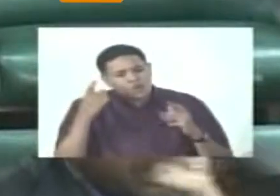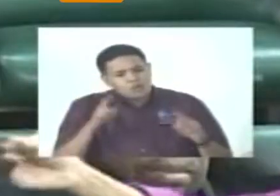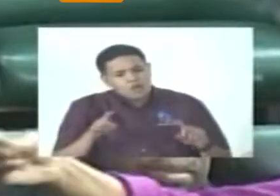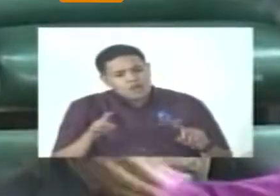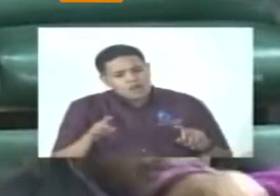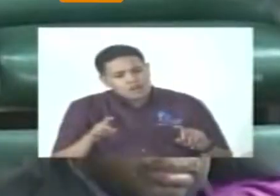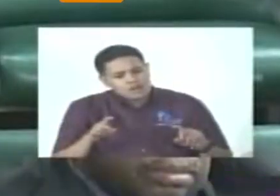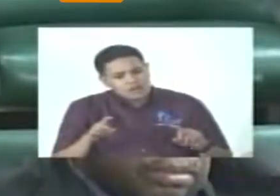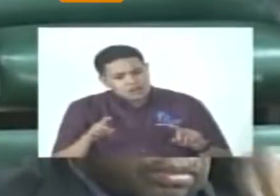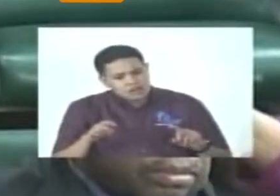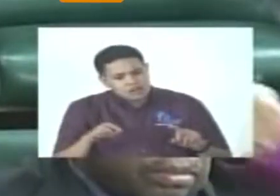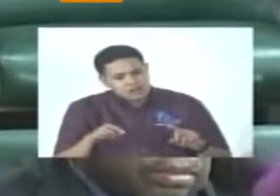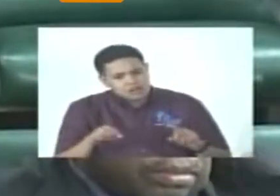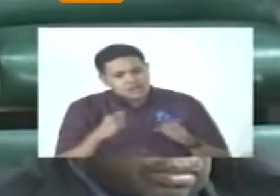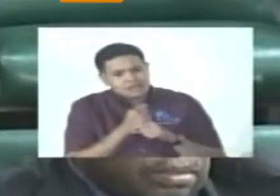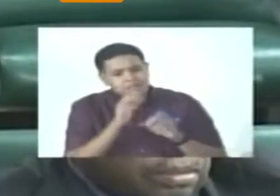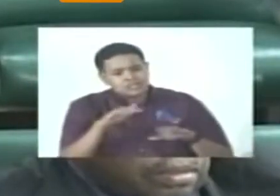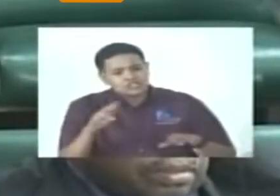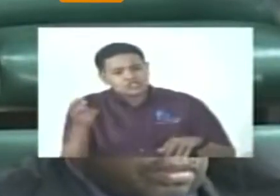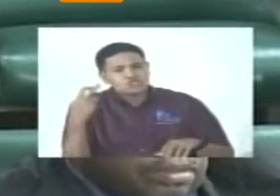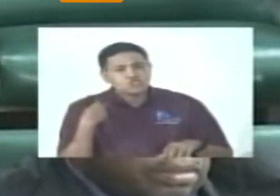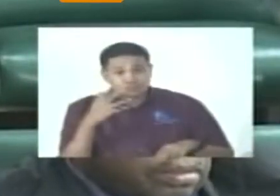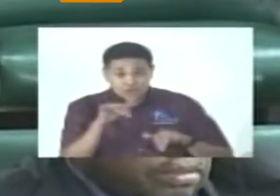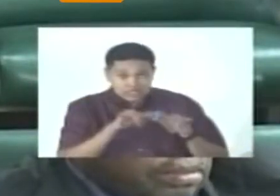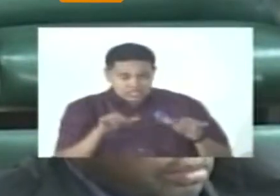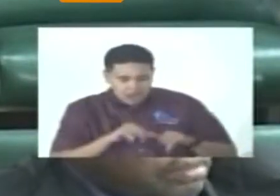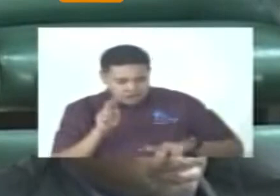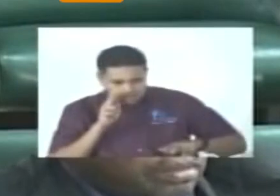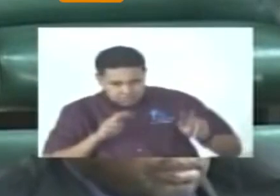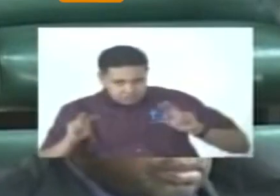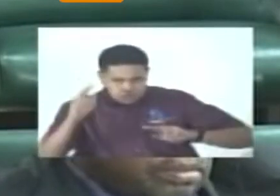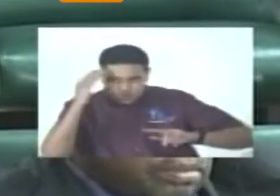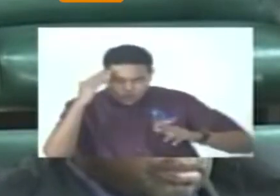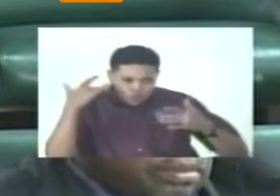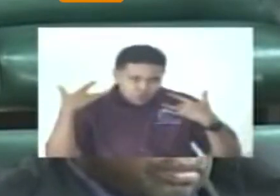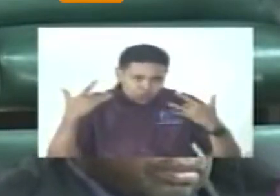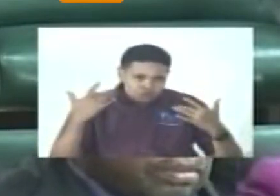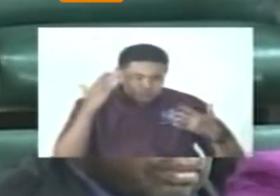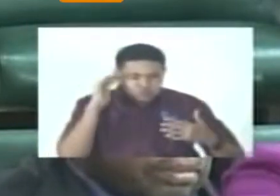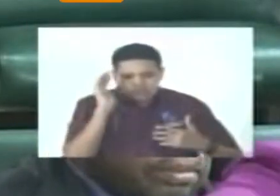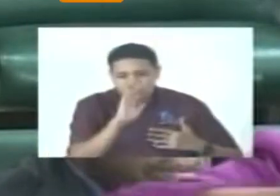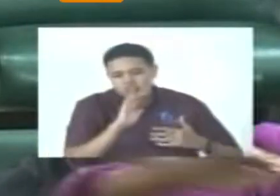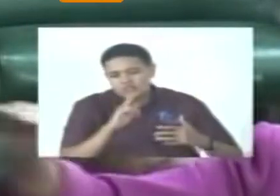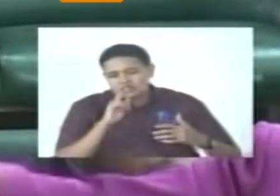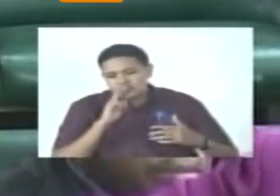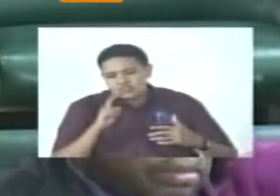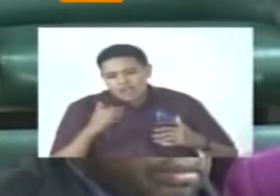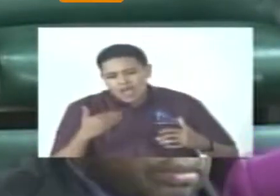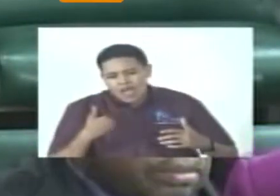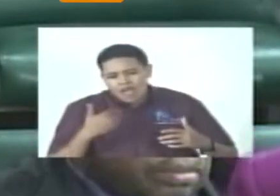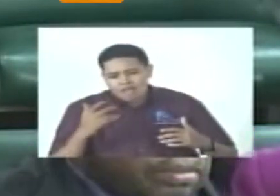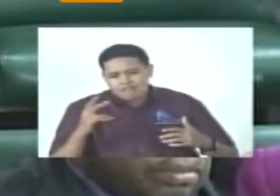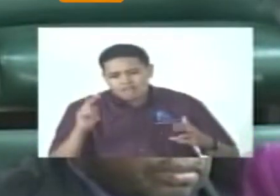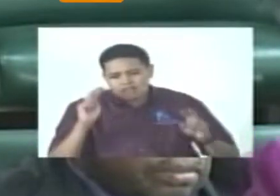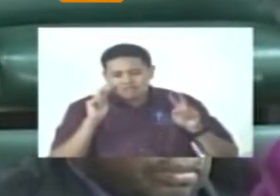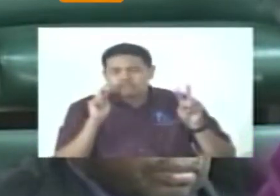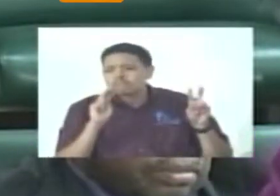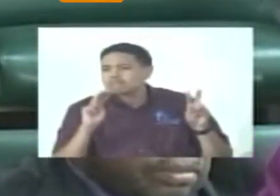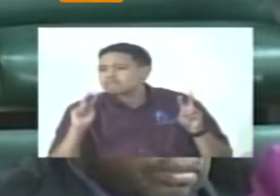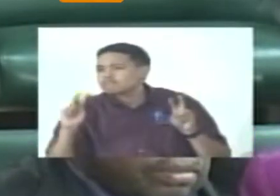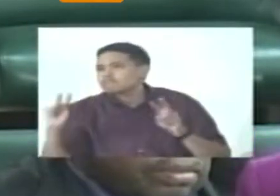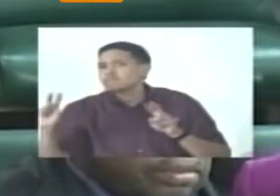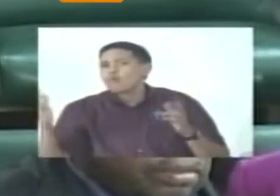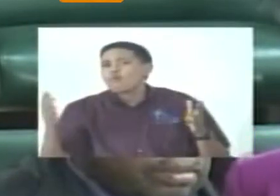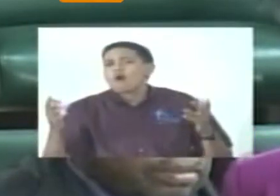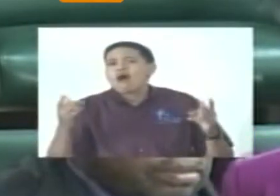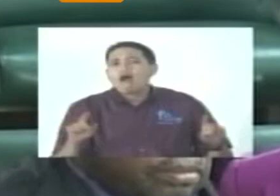say you make the children come to your house, so you get to know them, and then you have a sort of overview of what is and